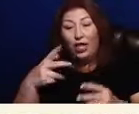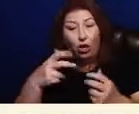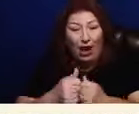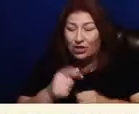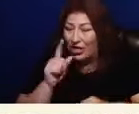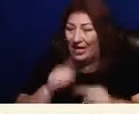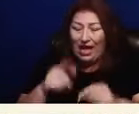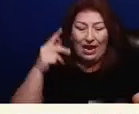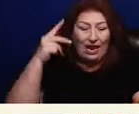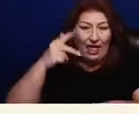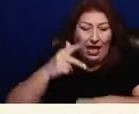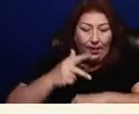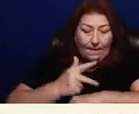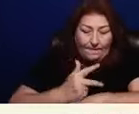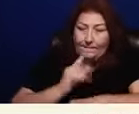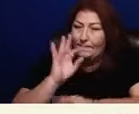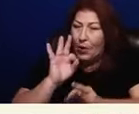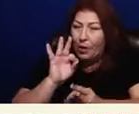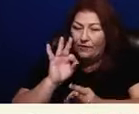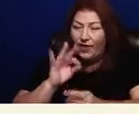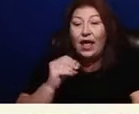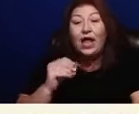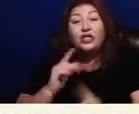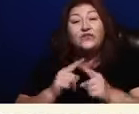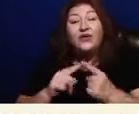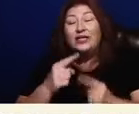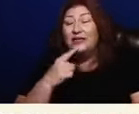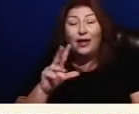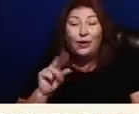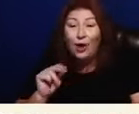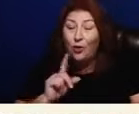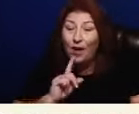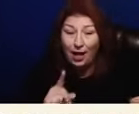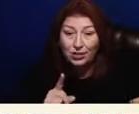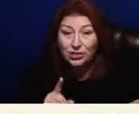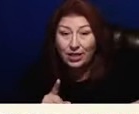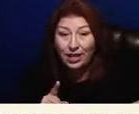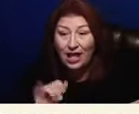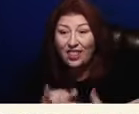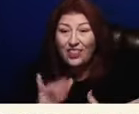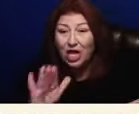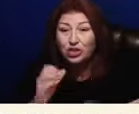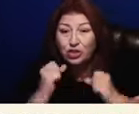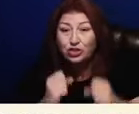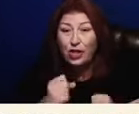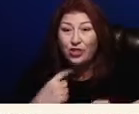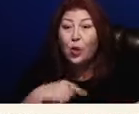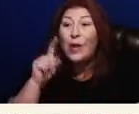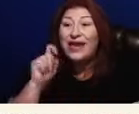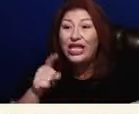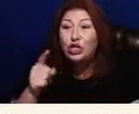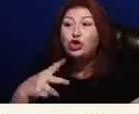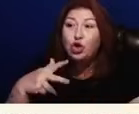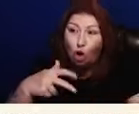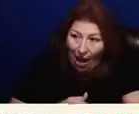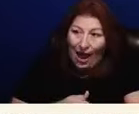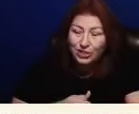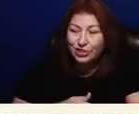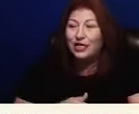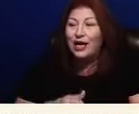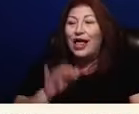perfectly. And what his friends were saying is that, no, actually, that's your strength. We need you to crash. Like, that's the